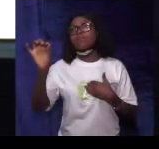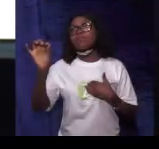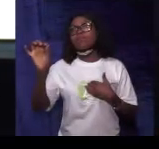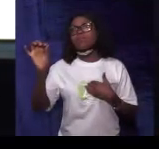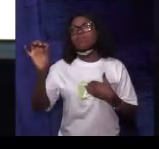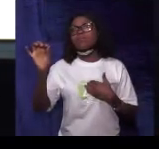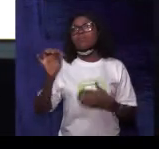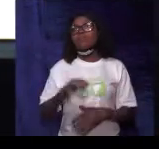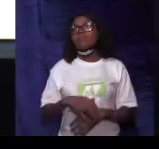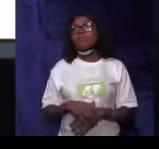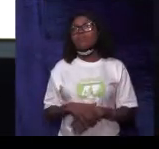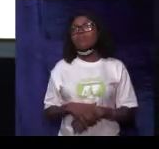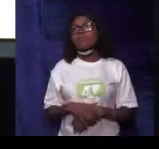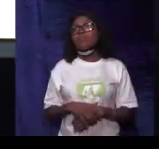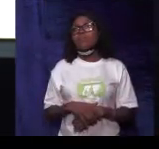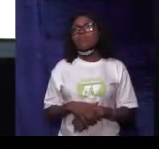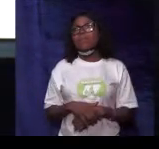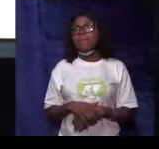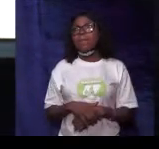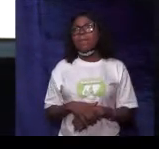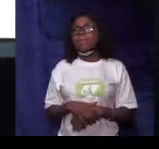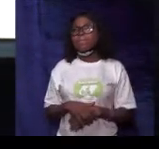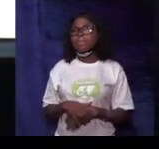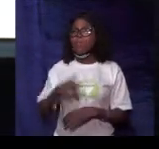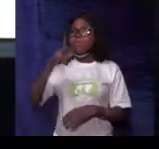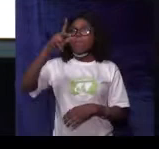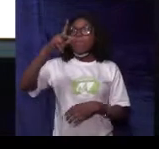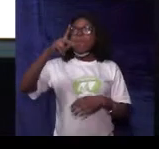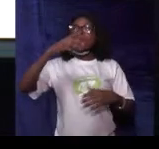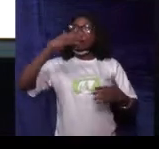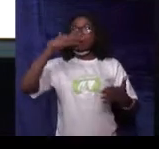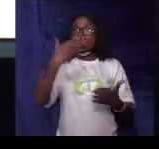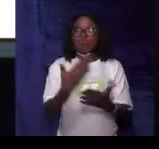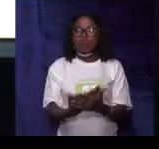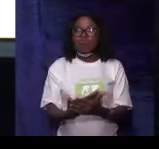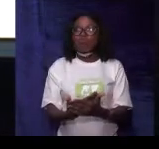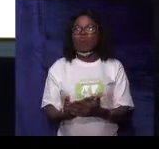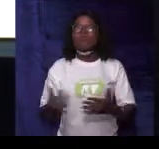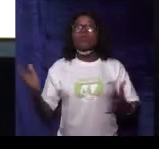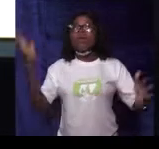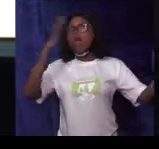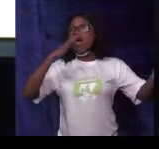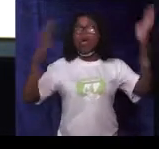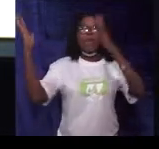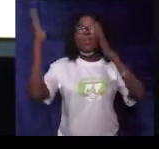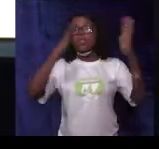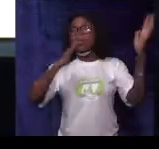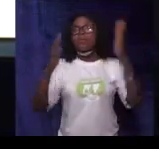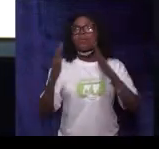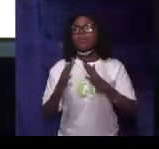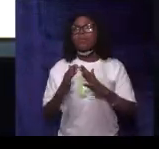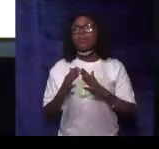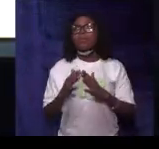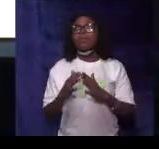collapse if it doesn't have dash. Options: proper